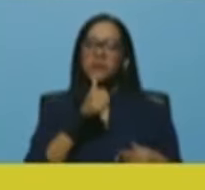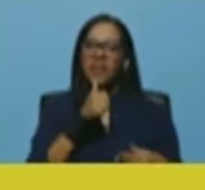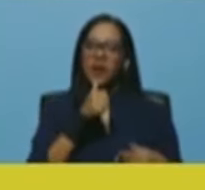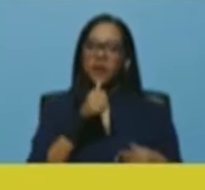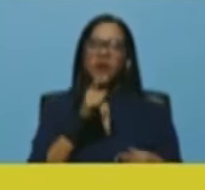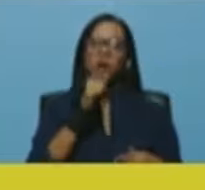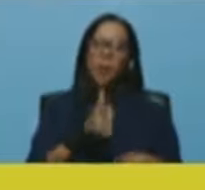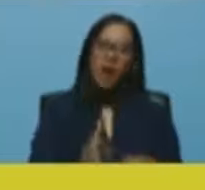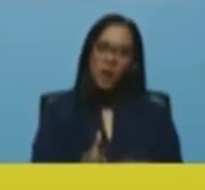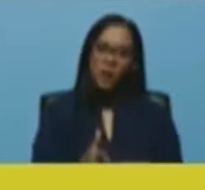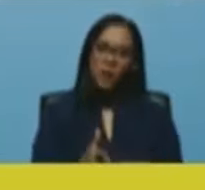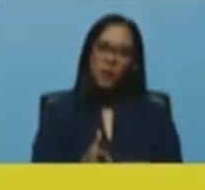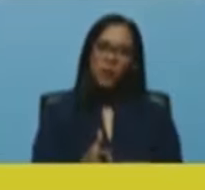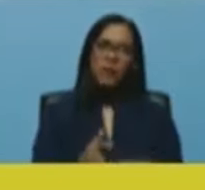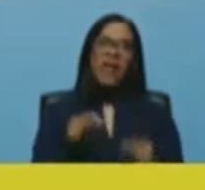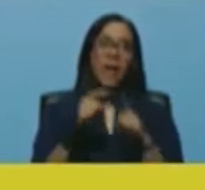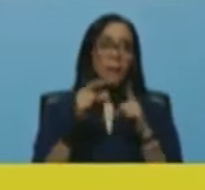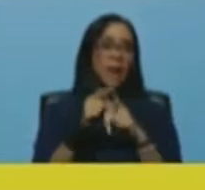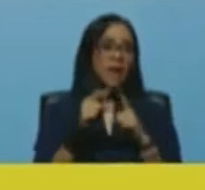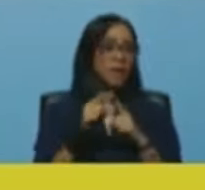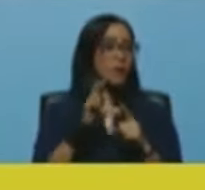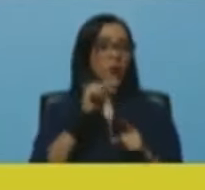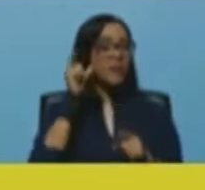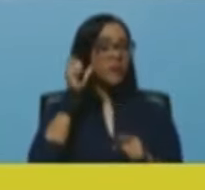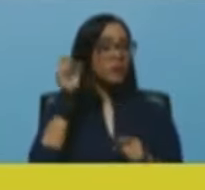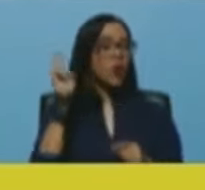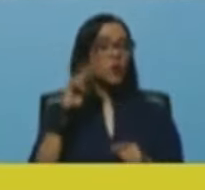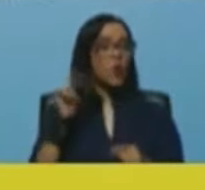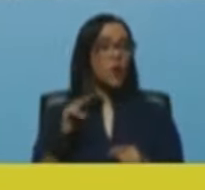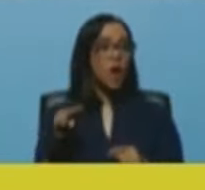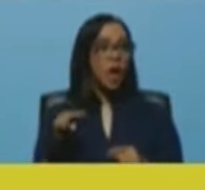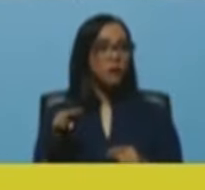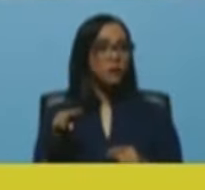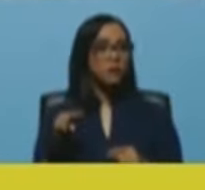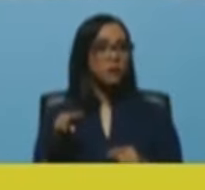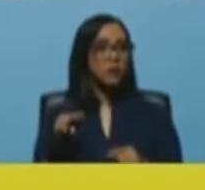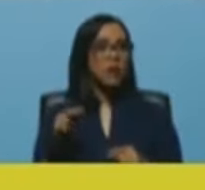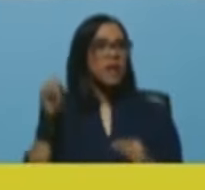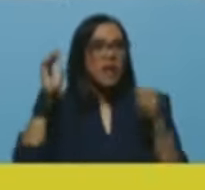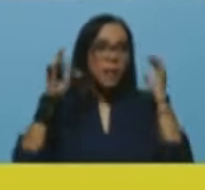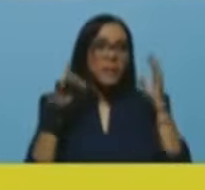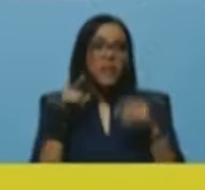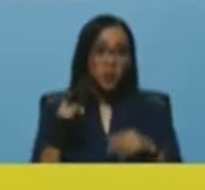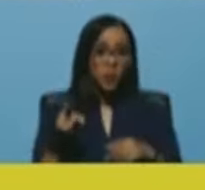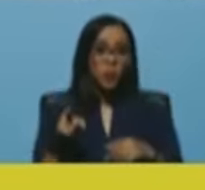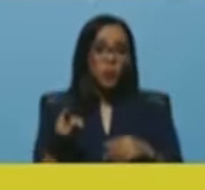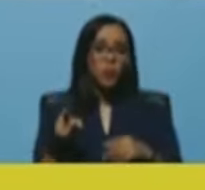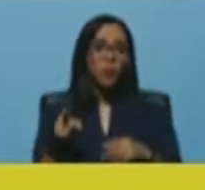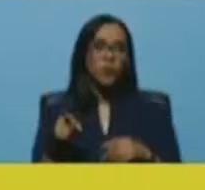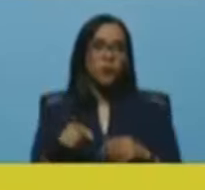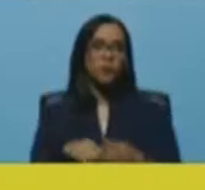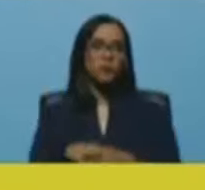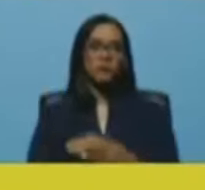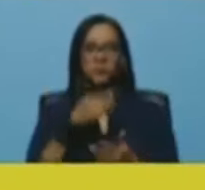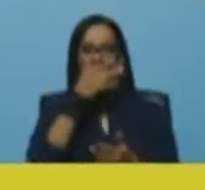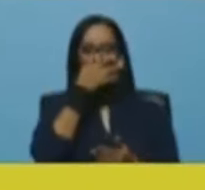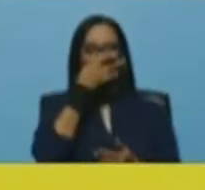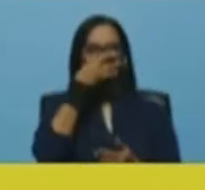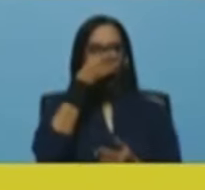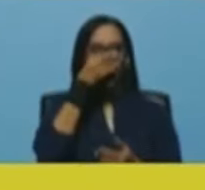civilization here. Who were the barbaric ones? And that word, I've never heard it before. Did you make it